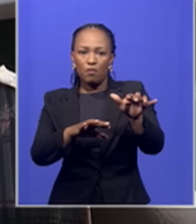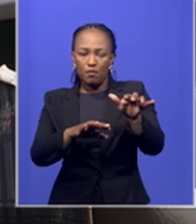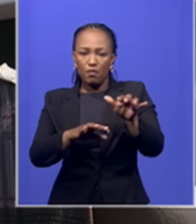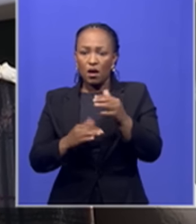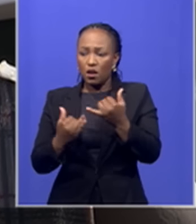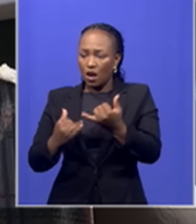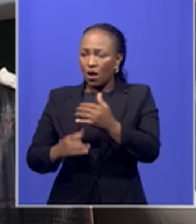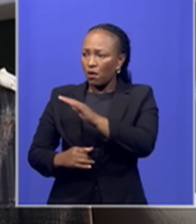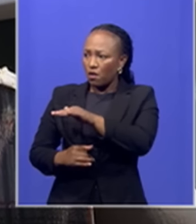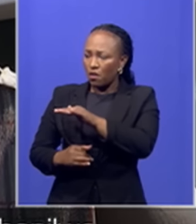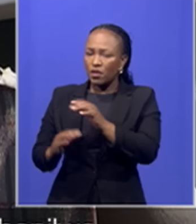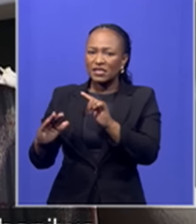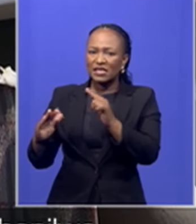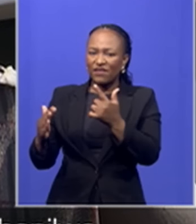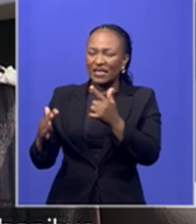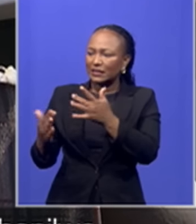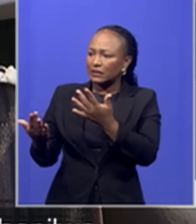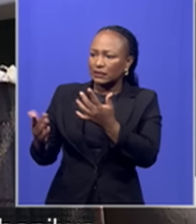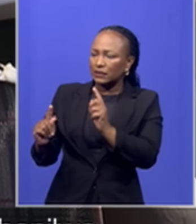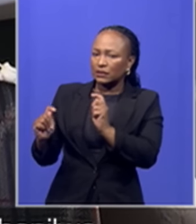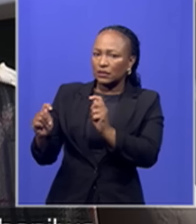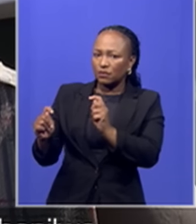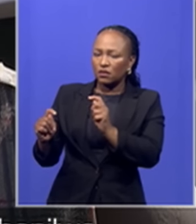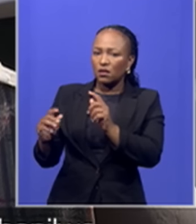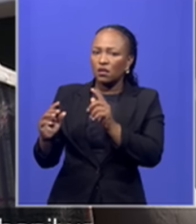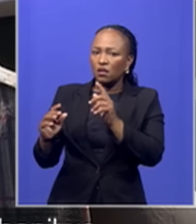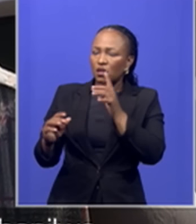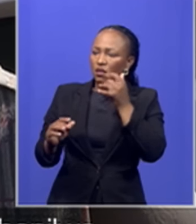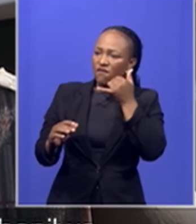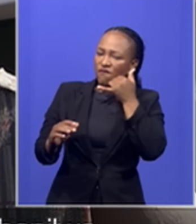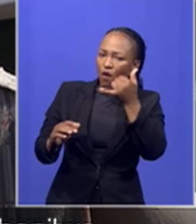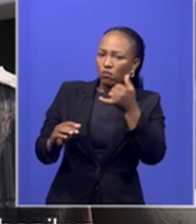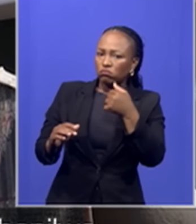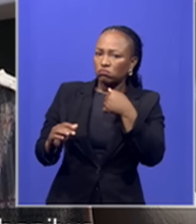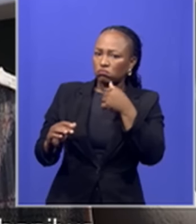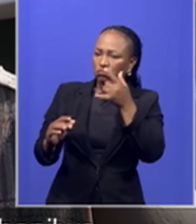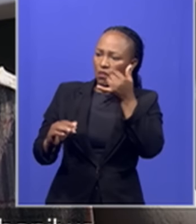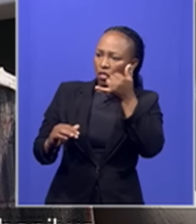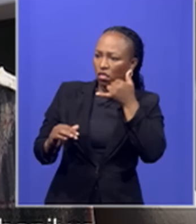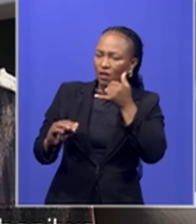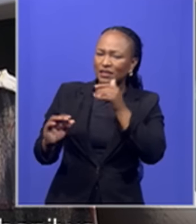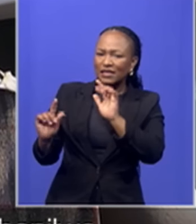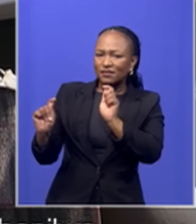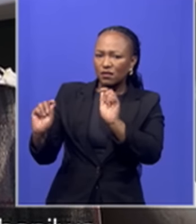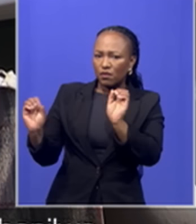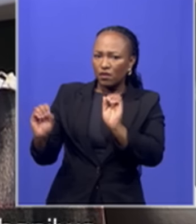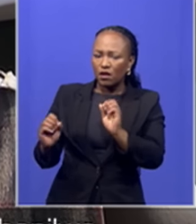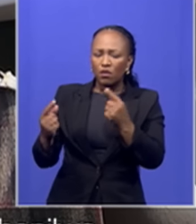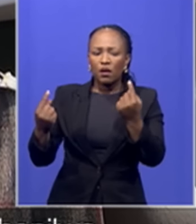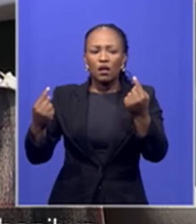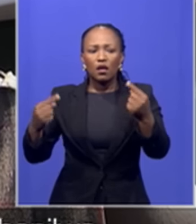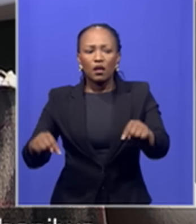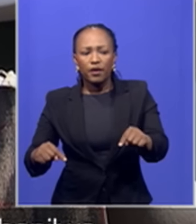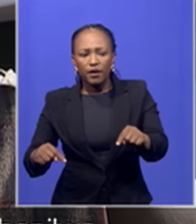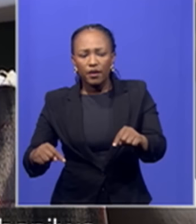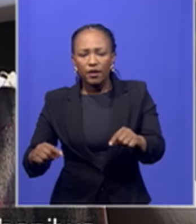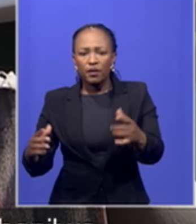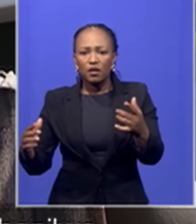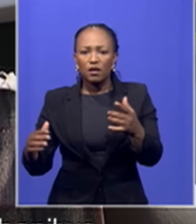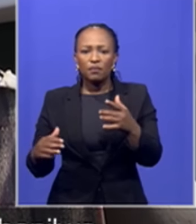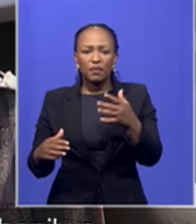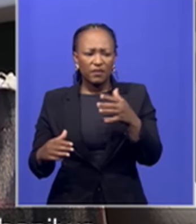gore a gona transport ba mfonela ba ntsusha around na transport ba a ke fitla ko pateng ke kra ro yemile